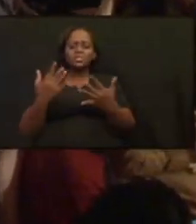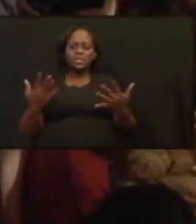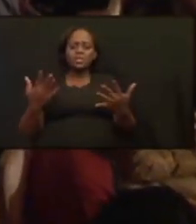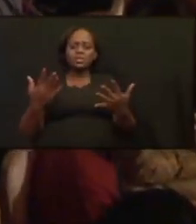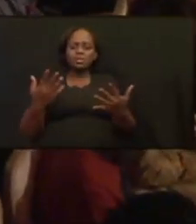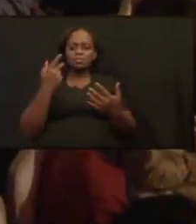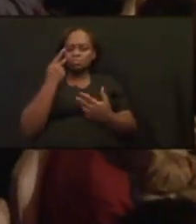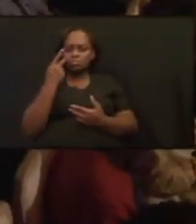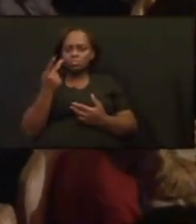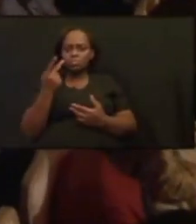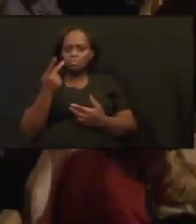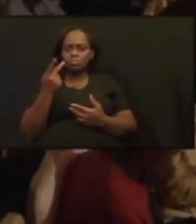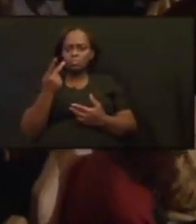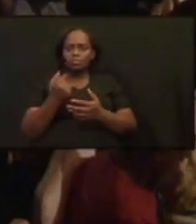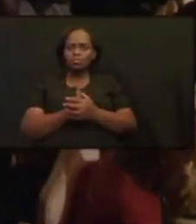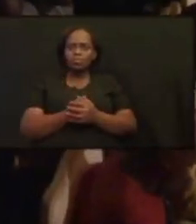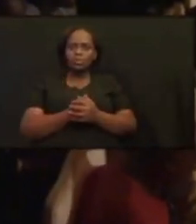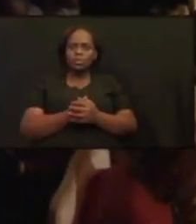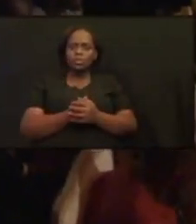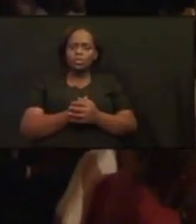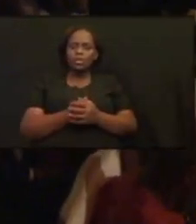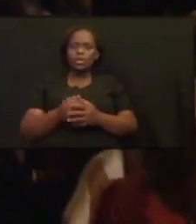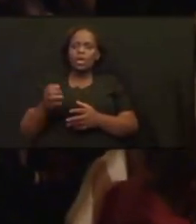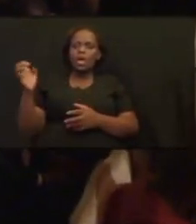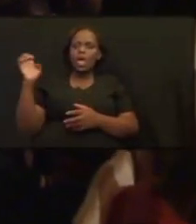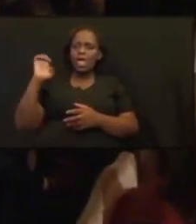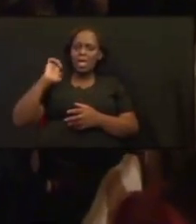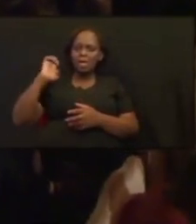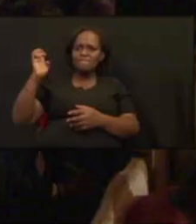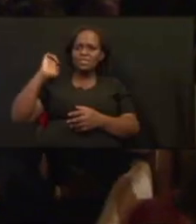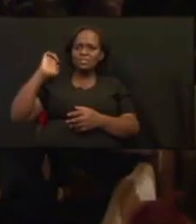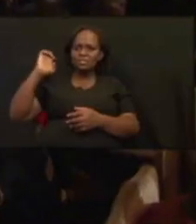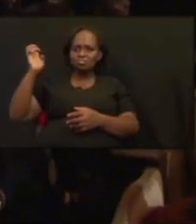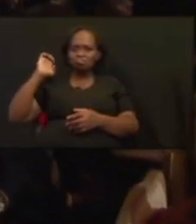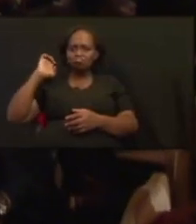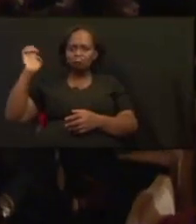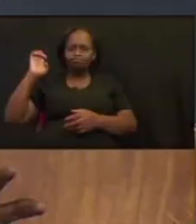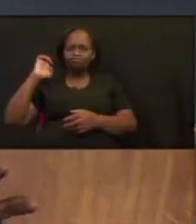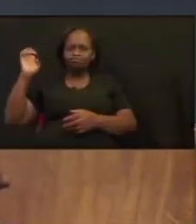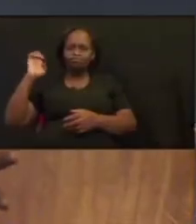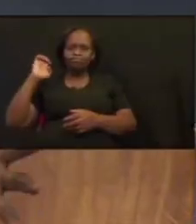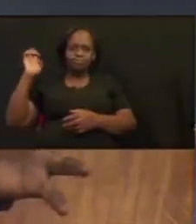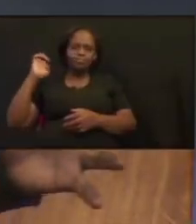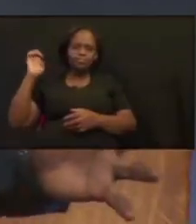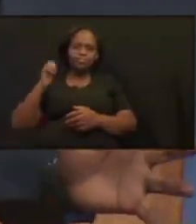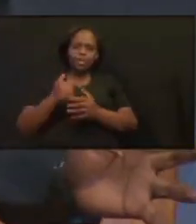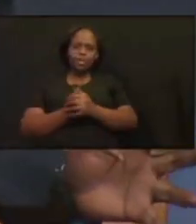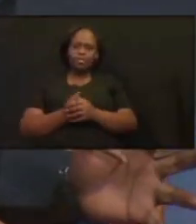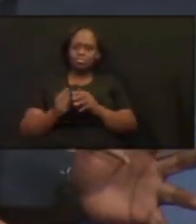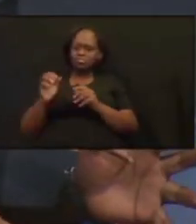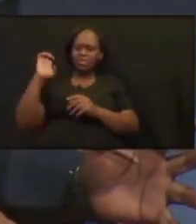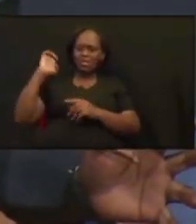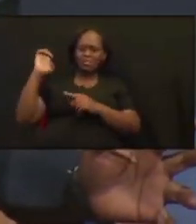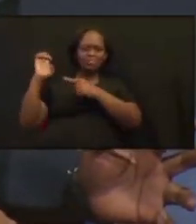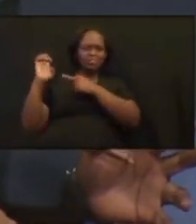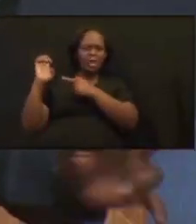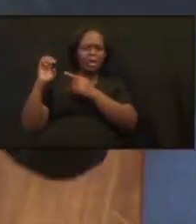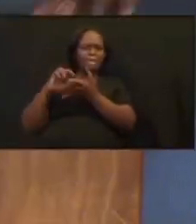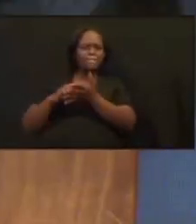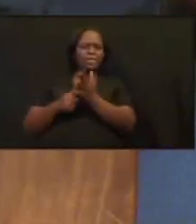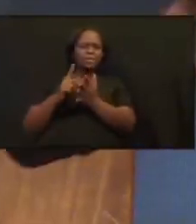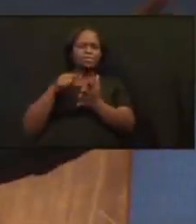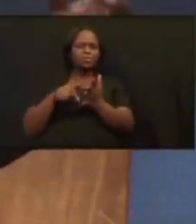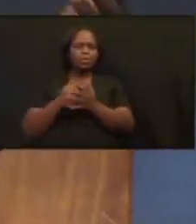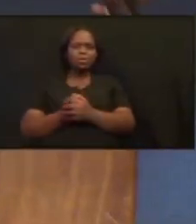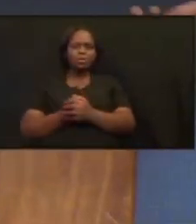thing, is evangelism like never before. What if it's evangelism? The